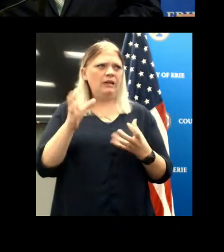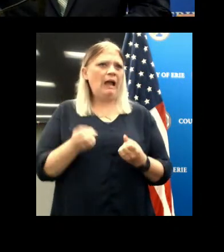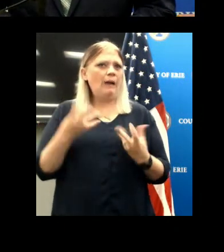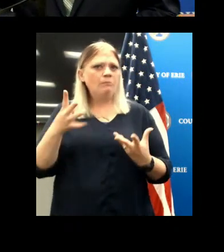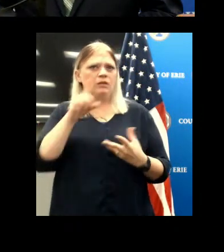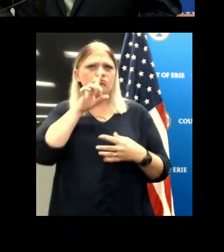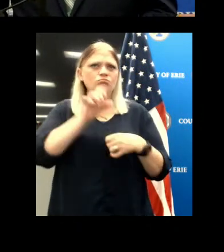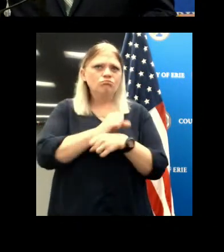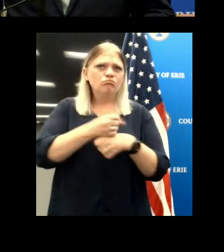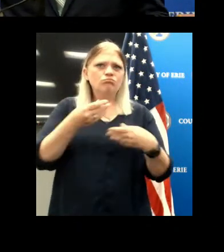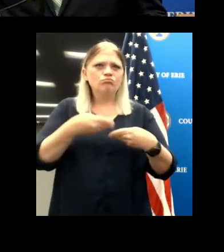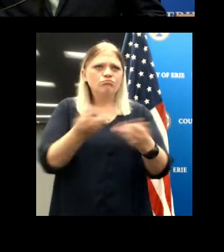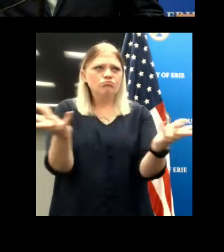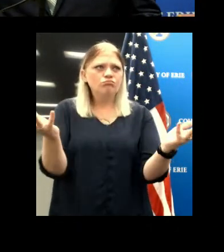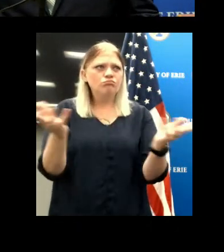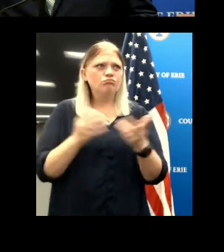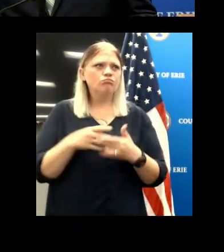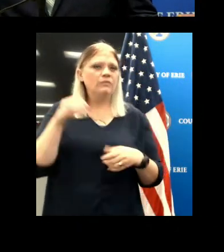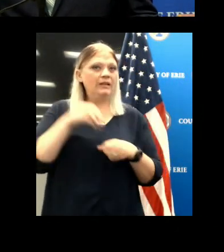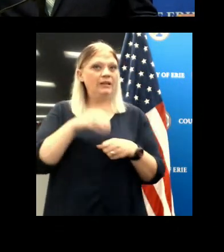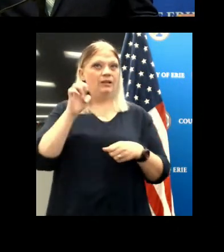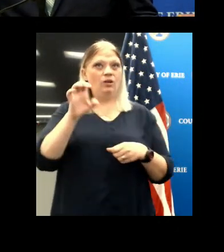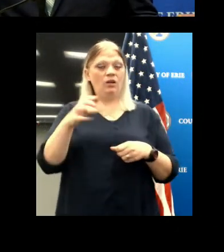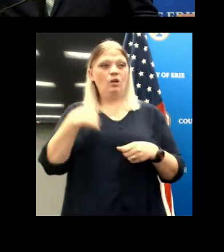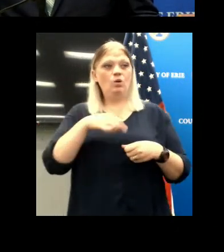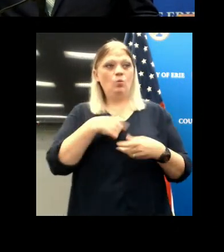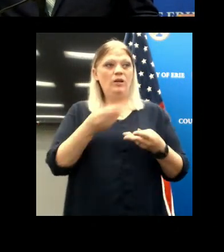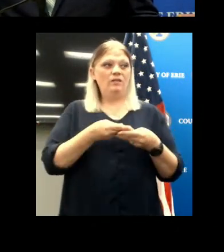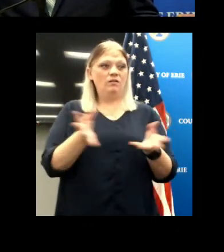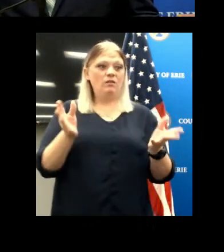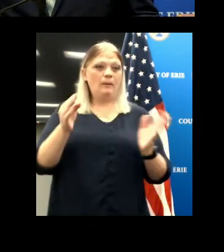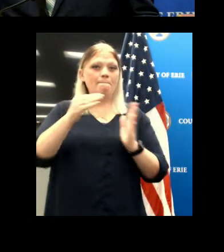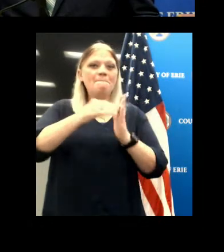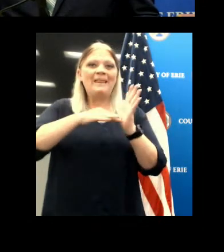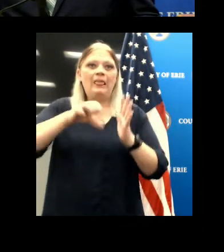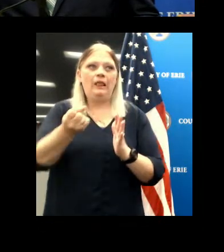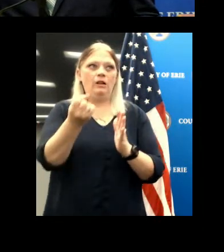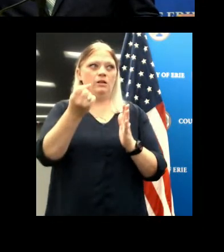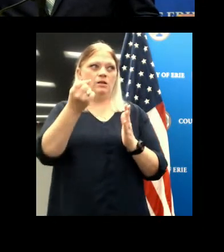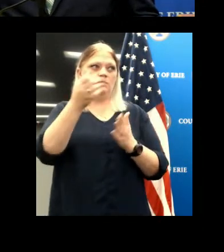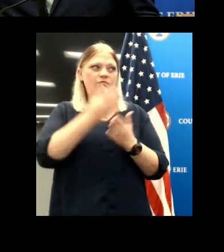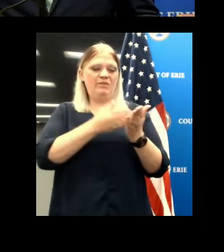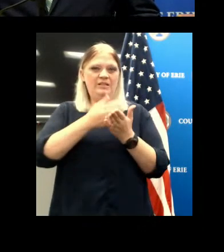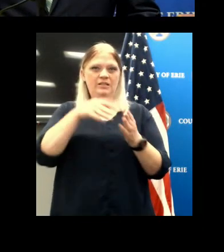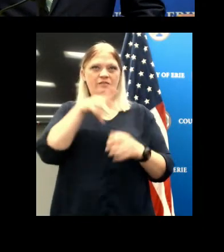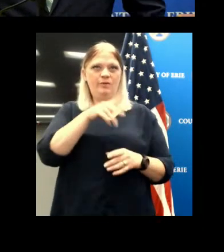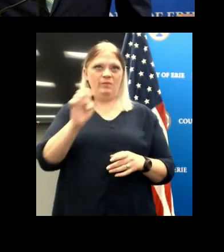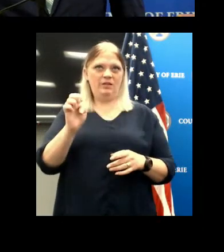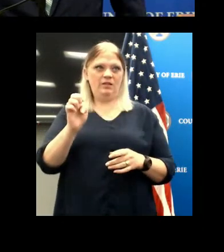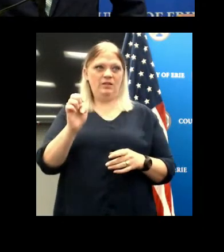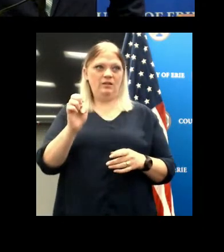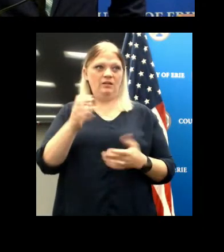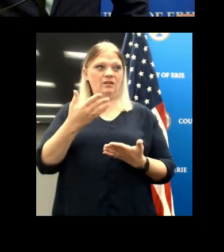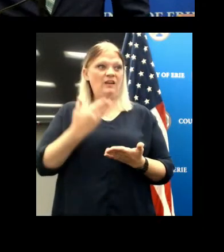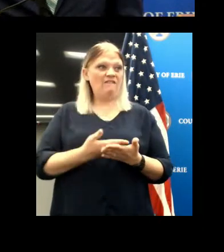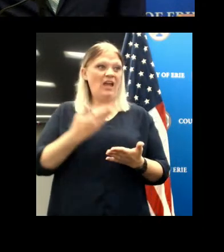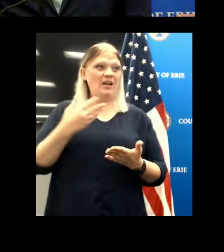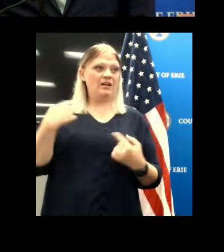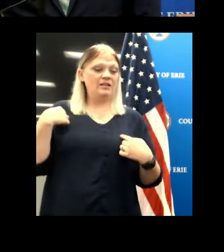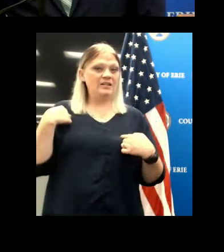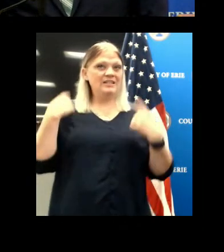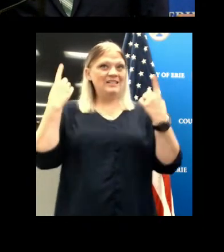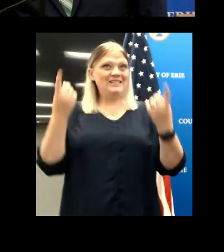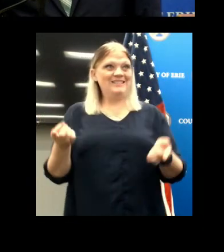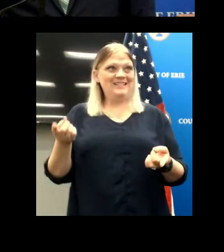did you actually distribute? And in Erie County, we have distributed millions of pieces of PPE. In fact, since the